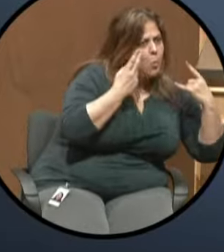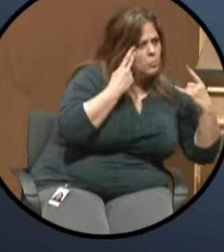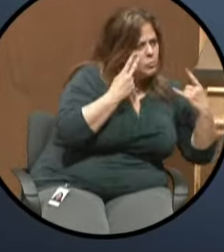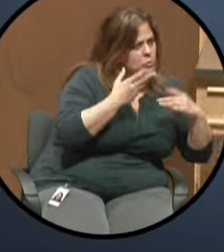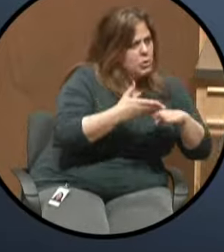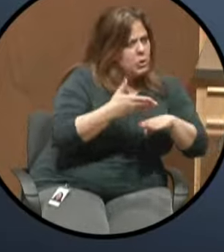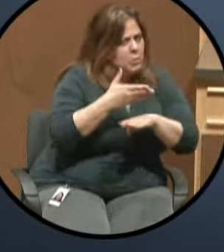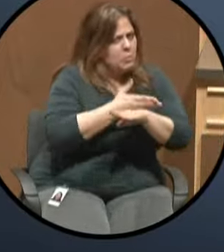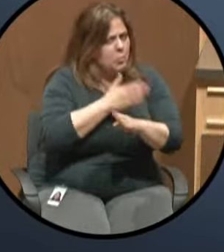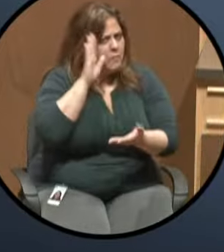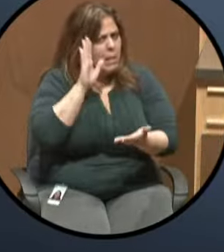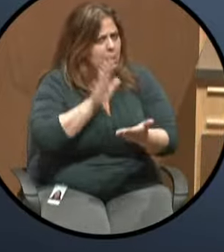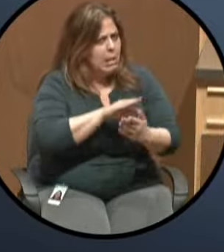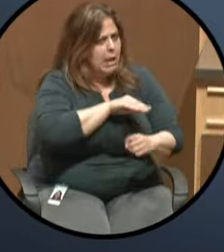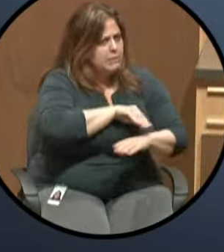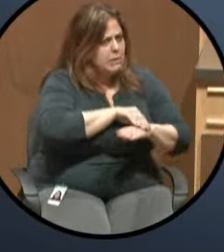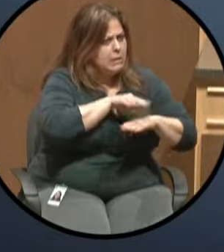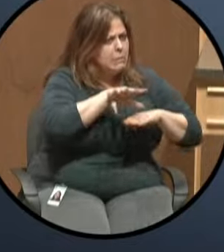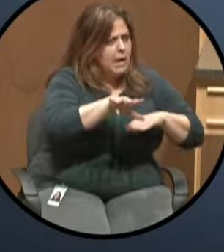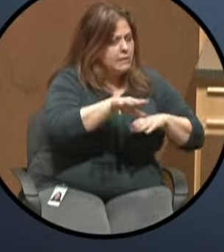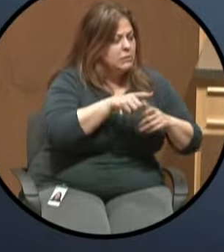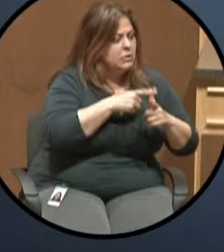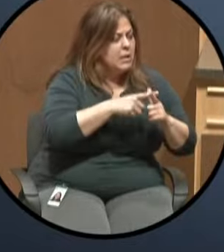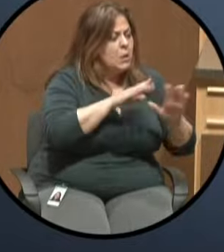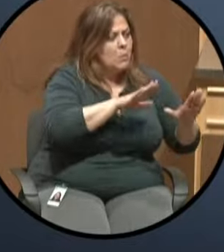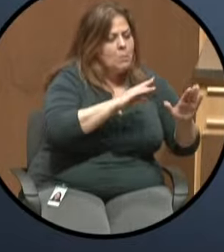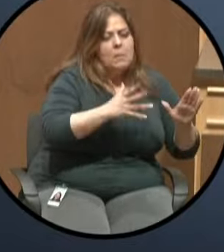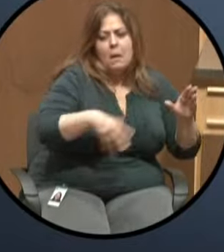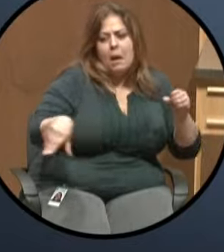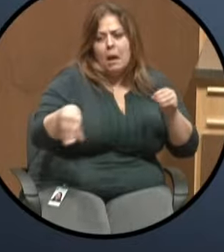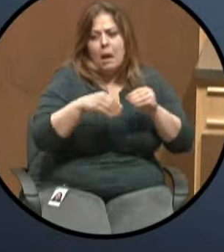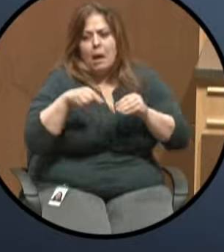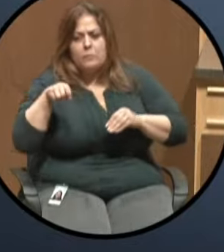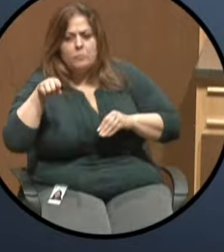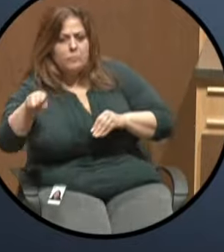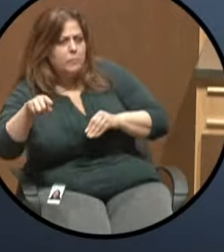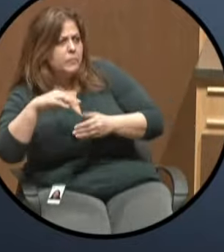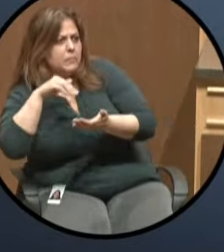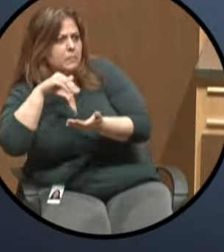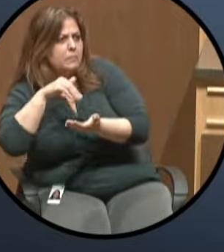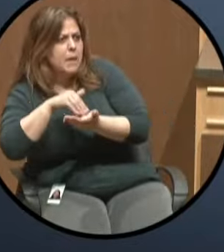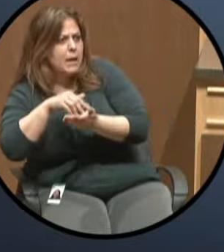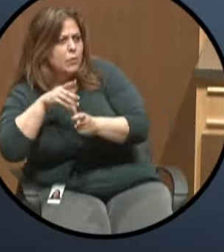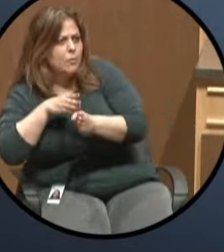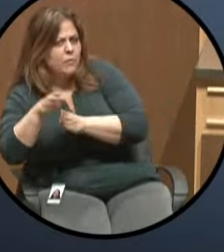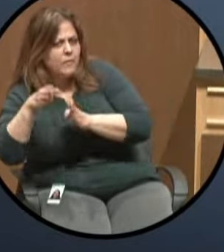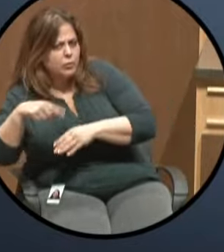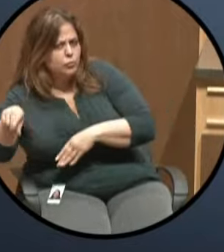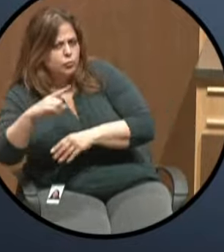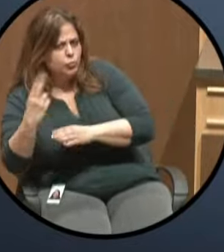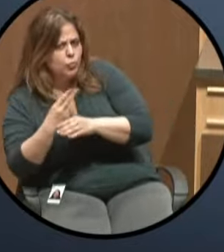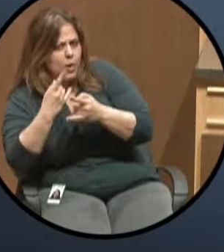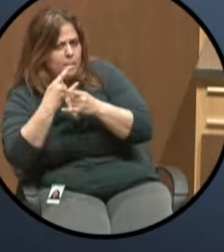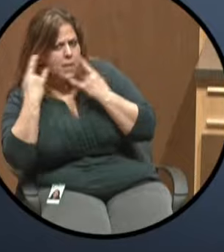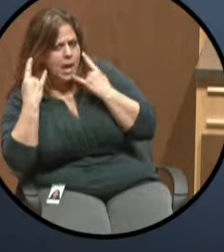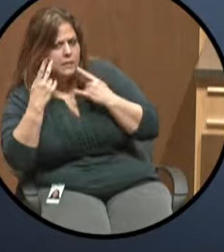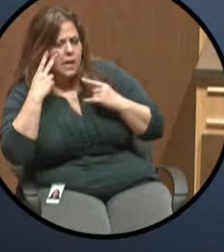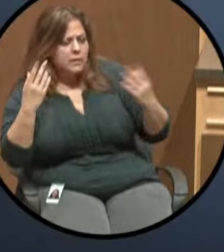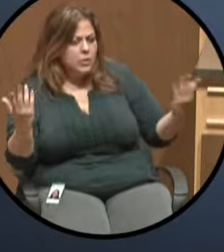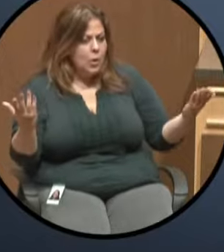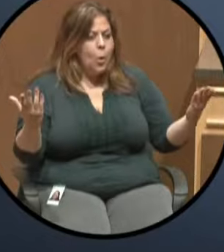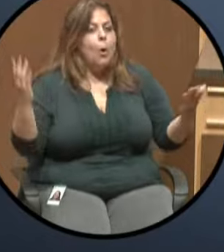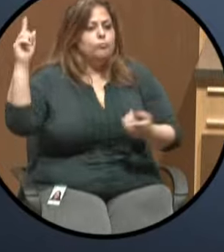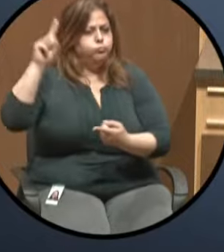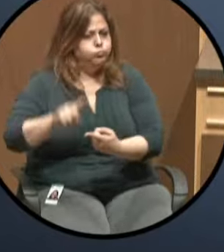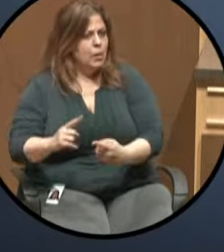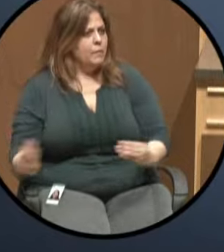was significant declines in infections among that. We've seen mask mandates shown to reduce community transmission,